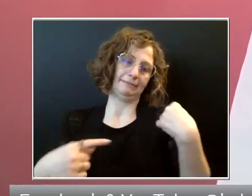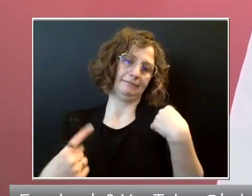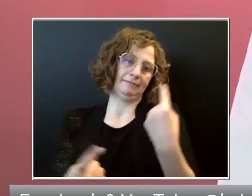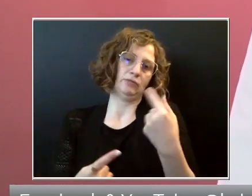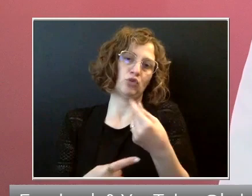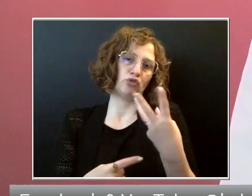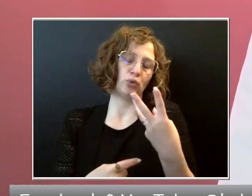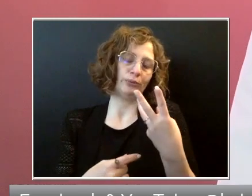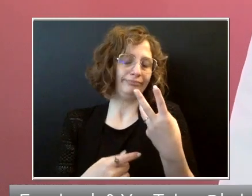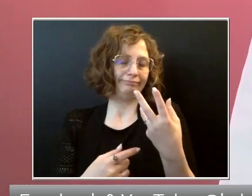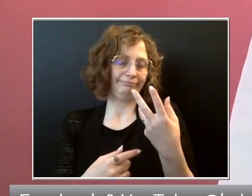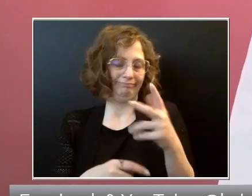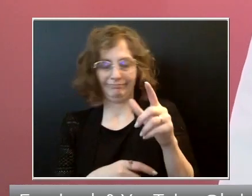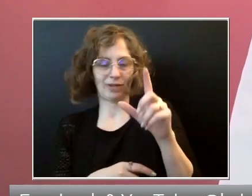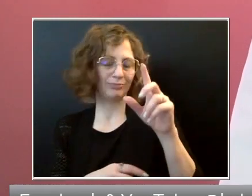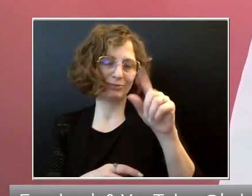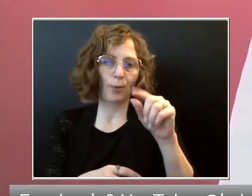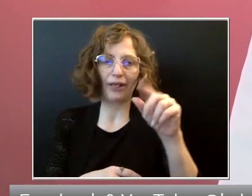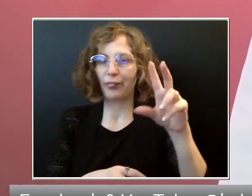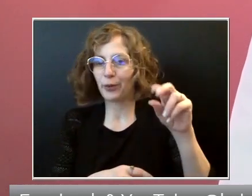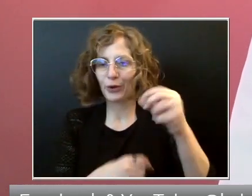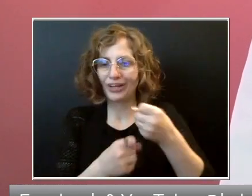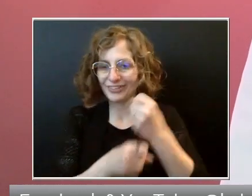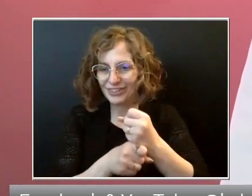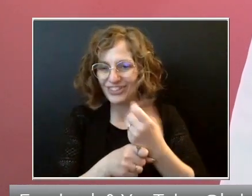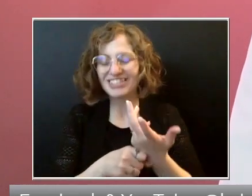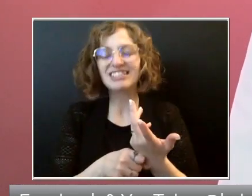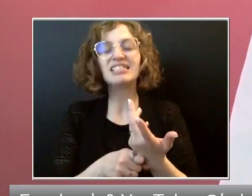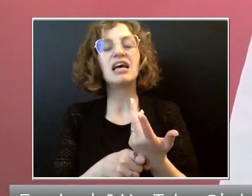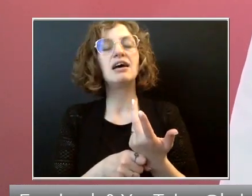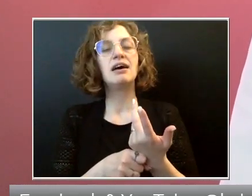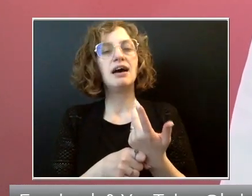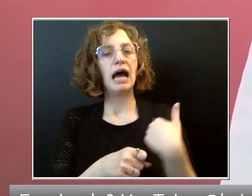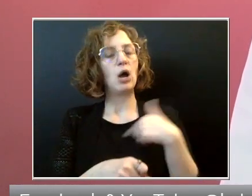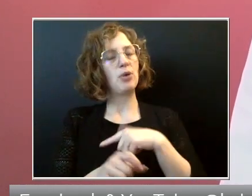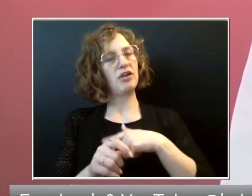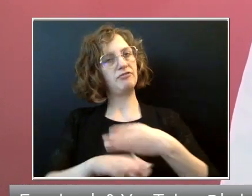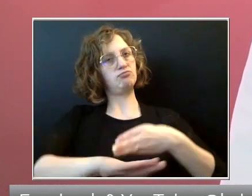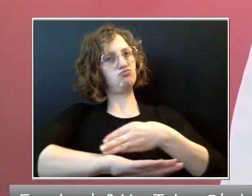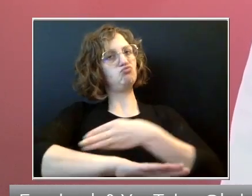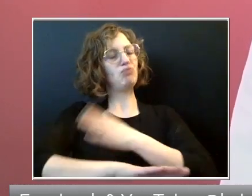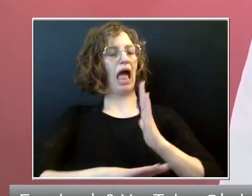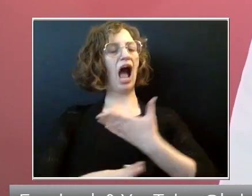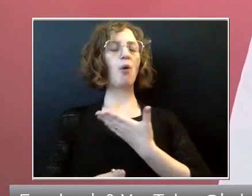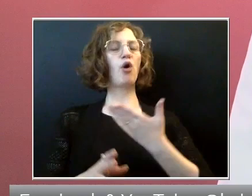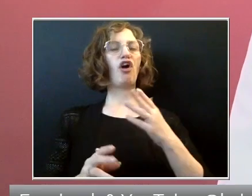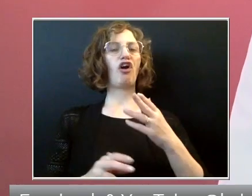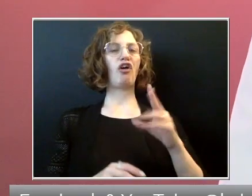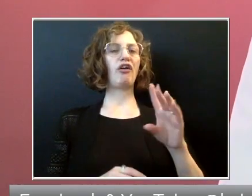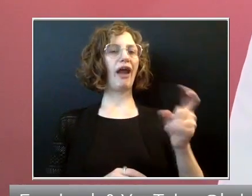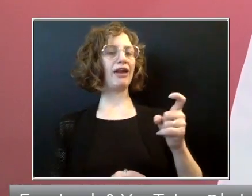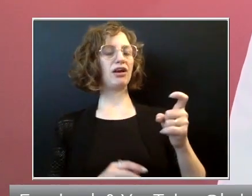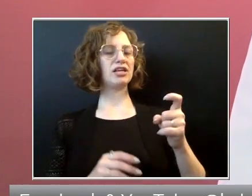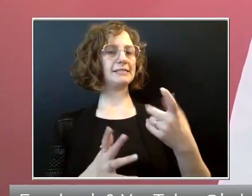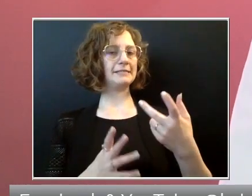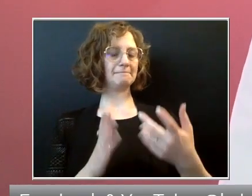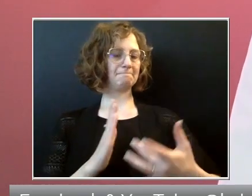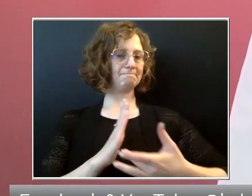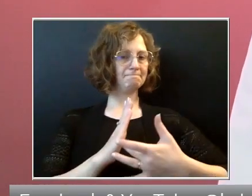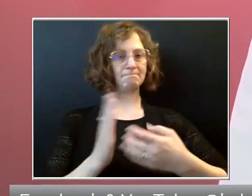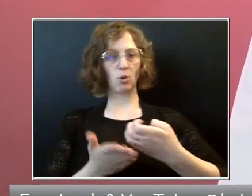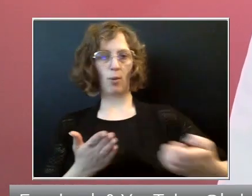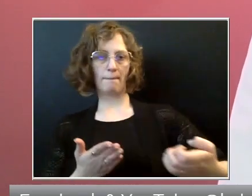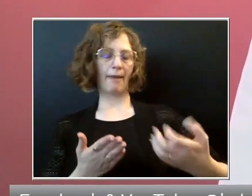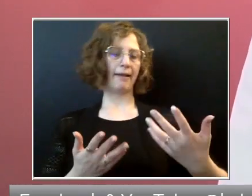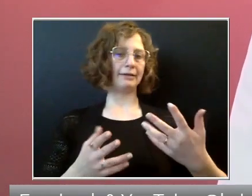as our diagnostic tools have gotten better and our understanding of the disease has gotten better, it's